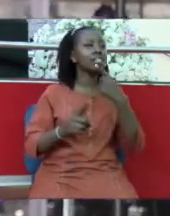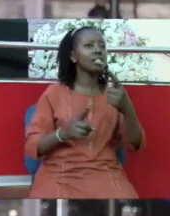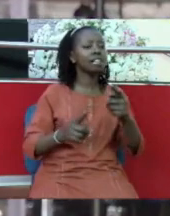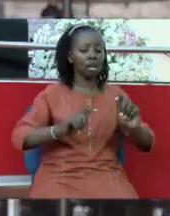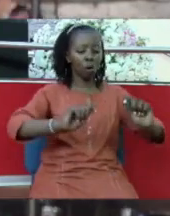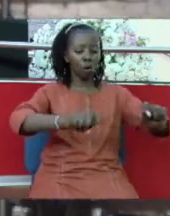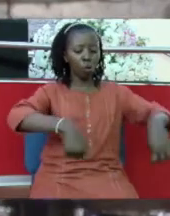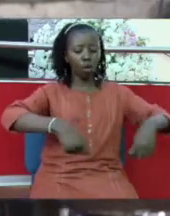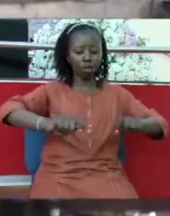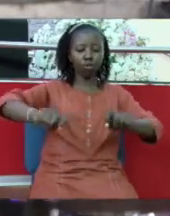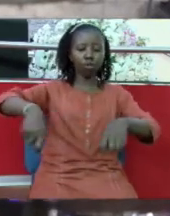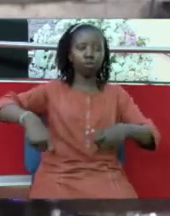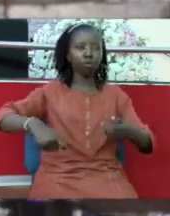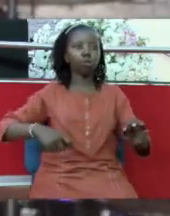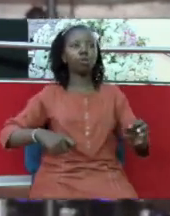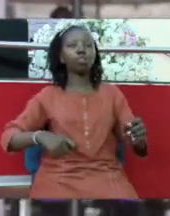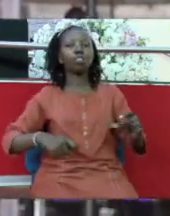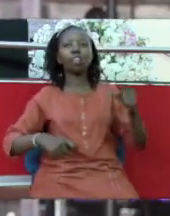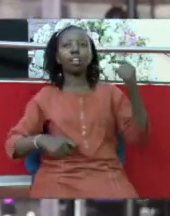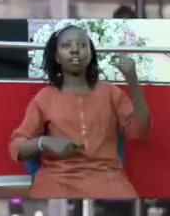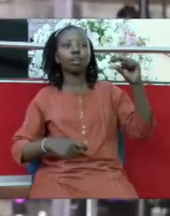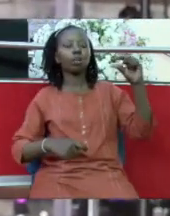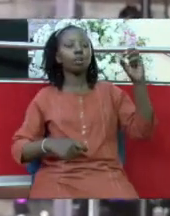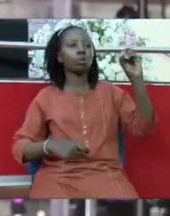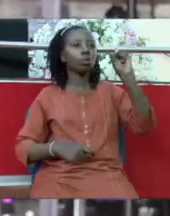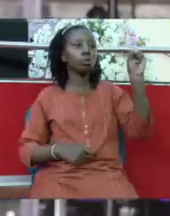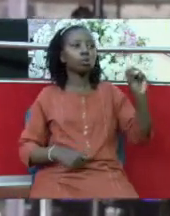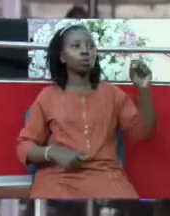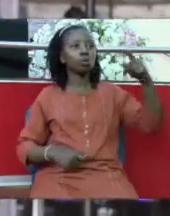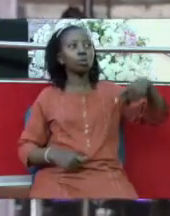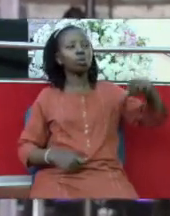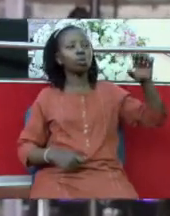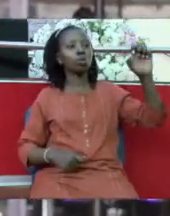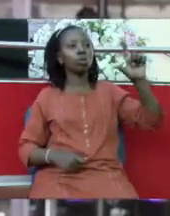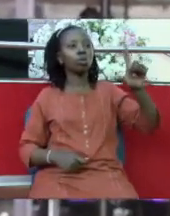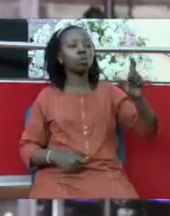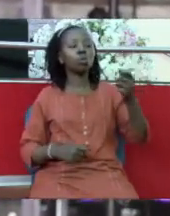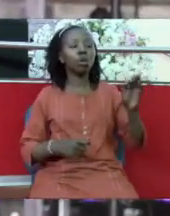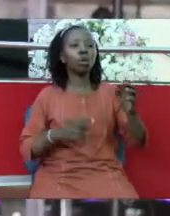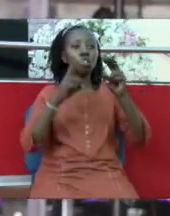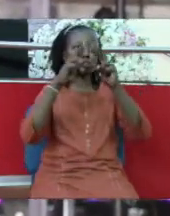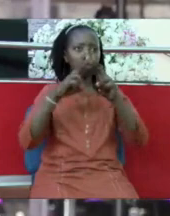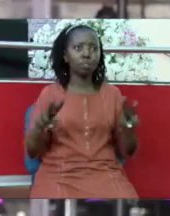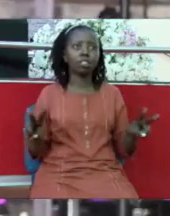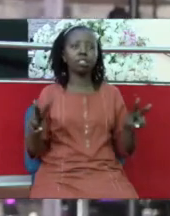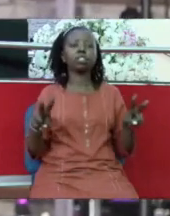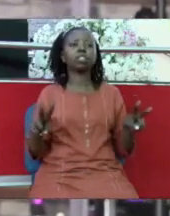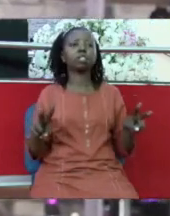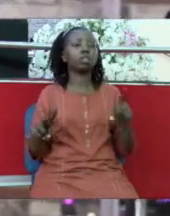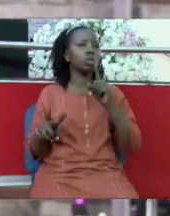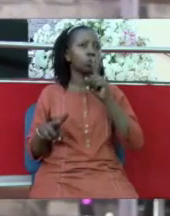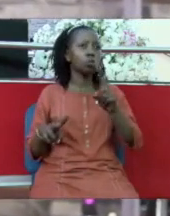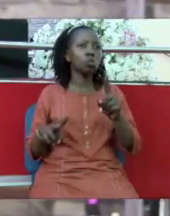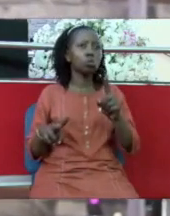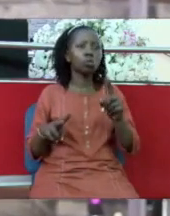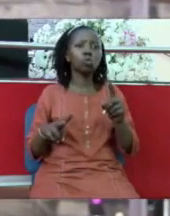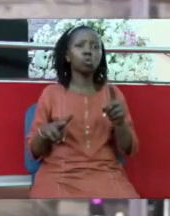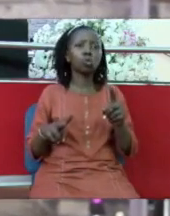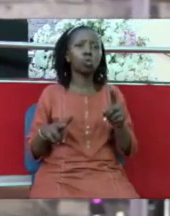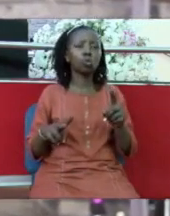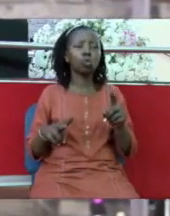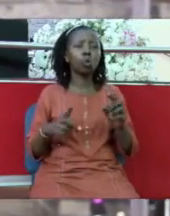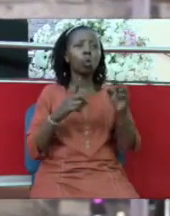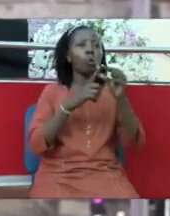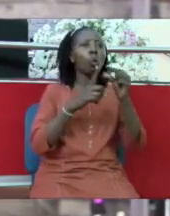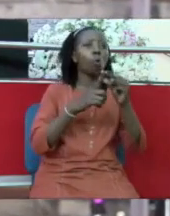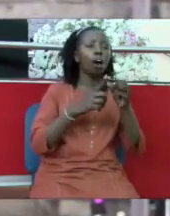shoes of the gospel of peace. Na hivyo basi anasema vaeni viatu vya injili. So the gospel has brought stability in our lives. Na